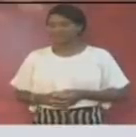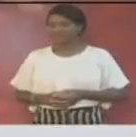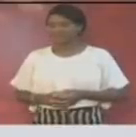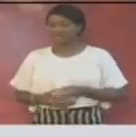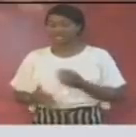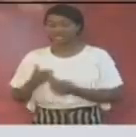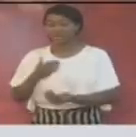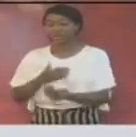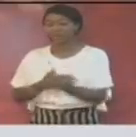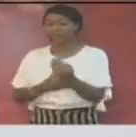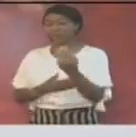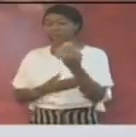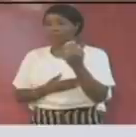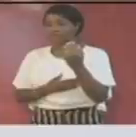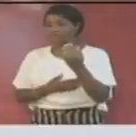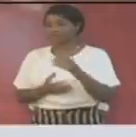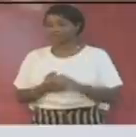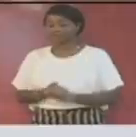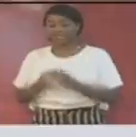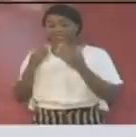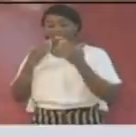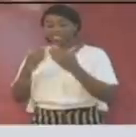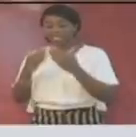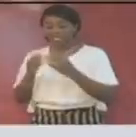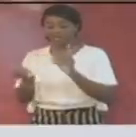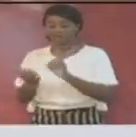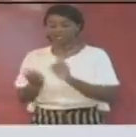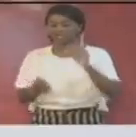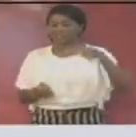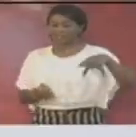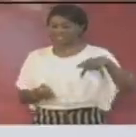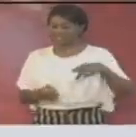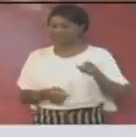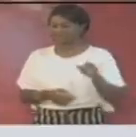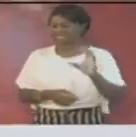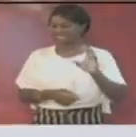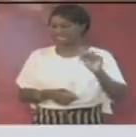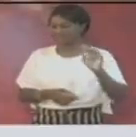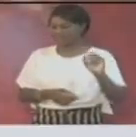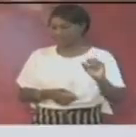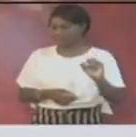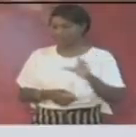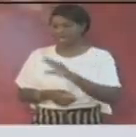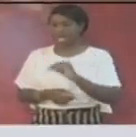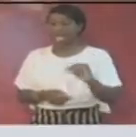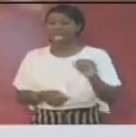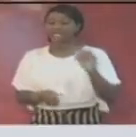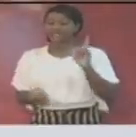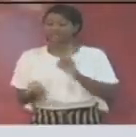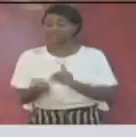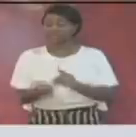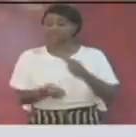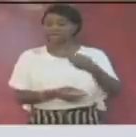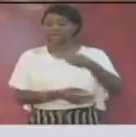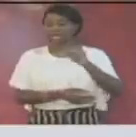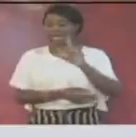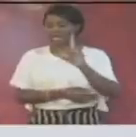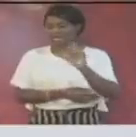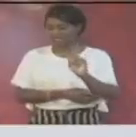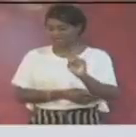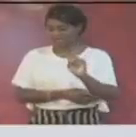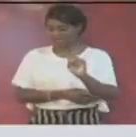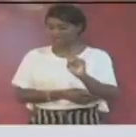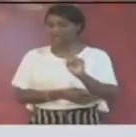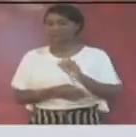Good morning. Thank you, Dr. Parasram, Chief Medical Officer, Dr. Avery Hines, Technical Director in